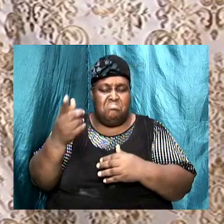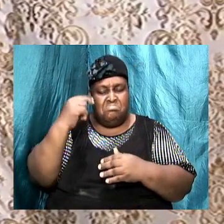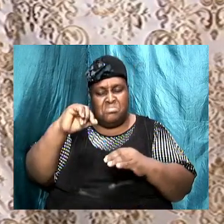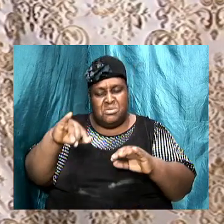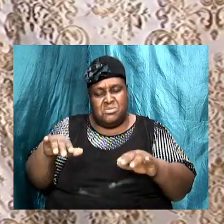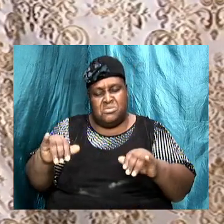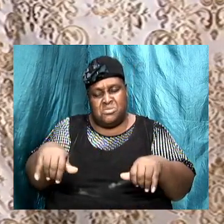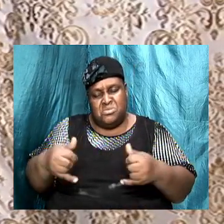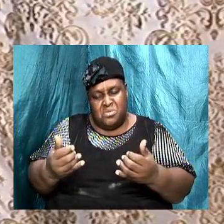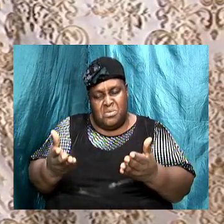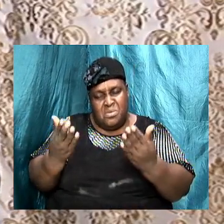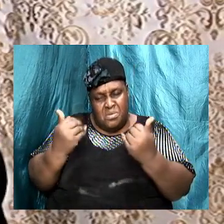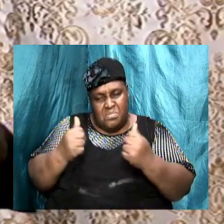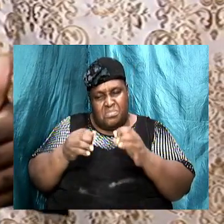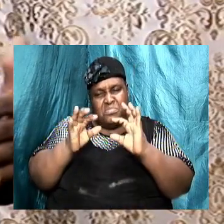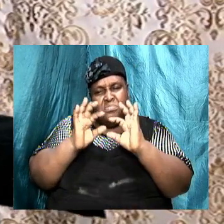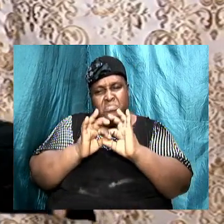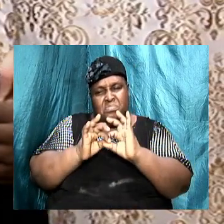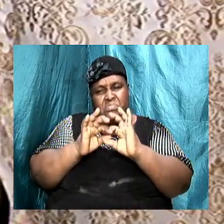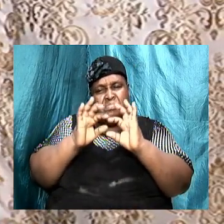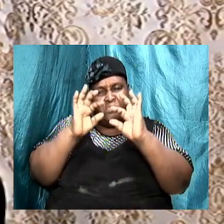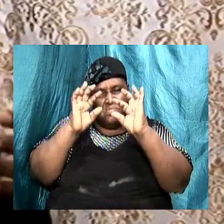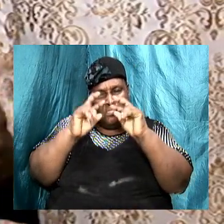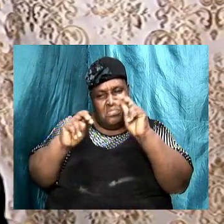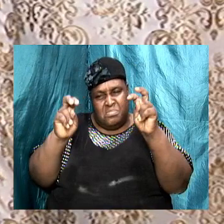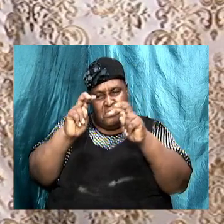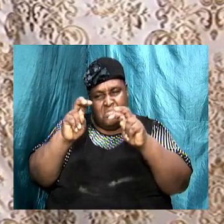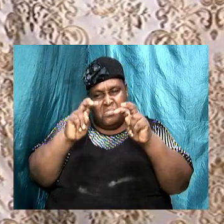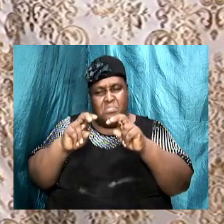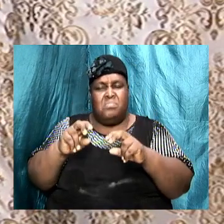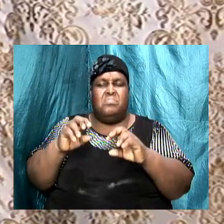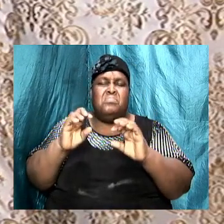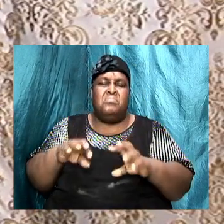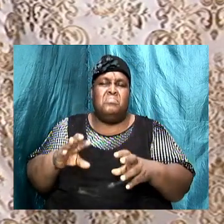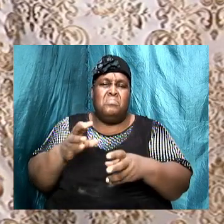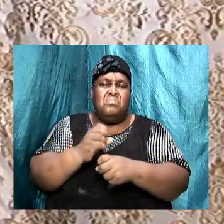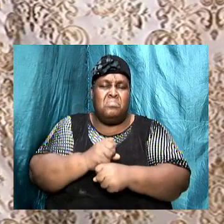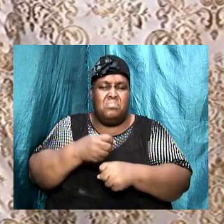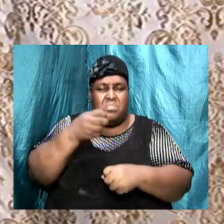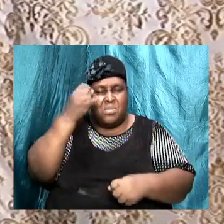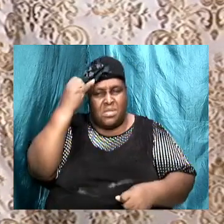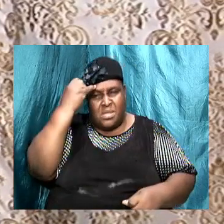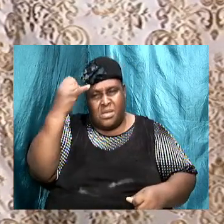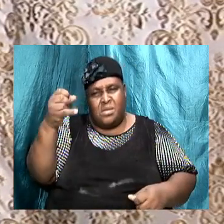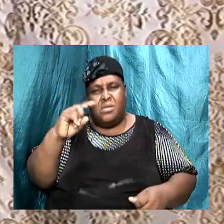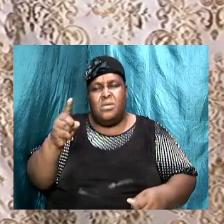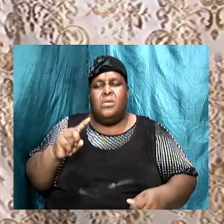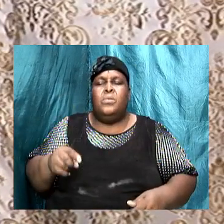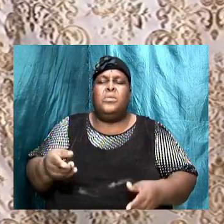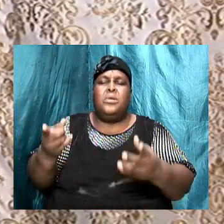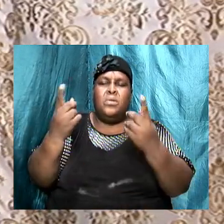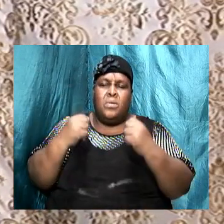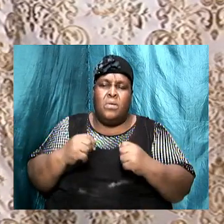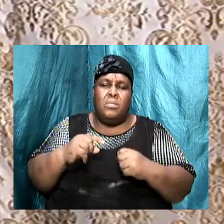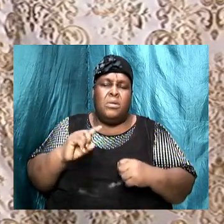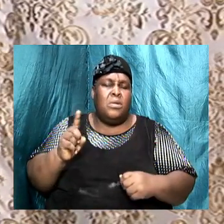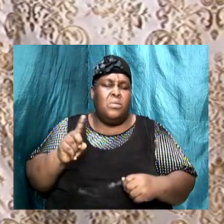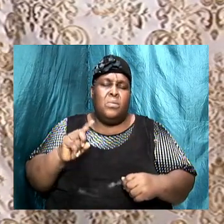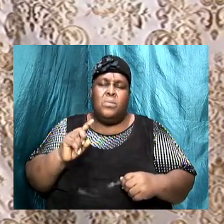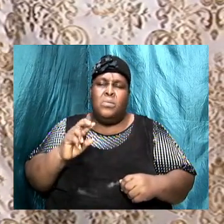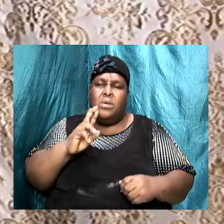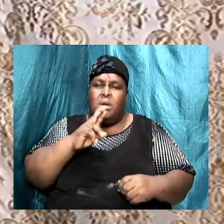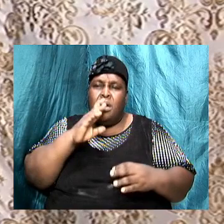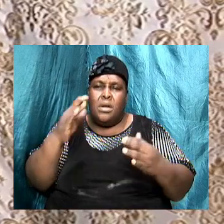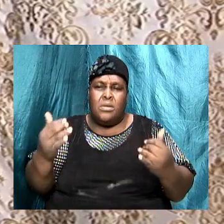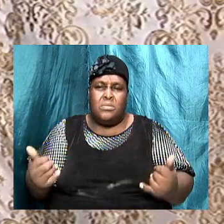joining in so that they could kind of get an idea of where we are coming from and to see where we are today. So we did say